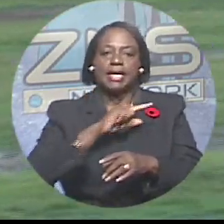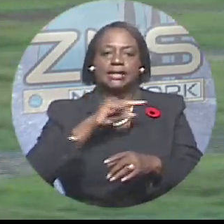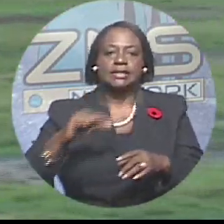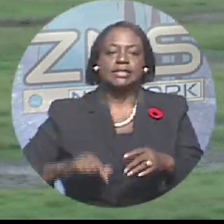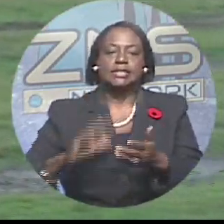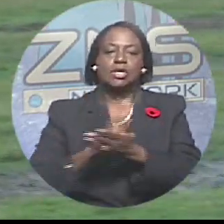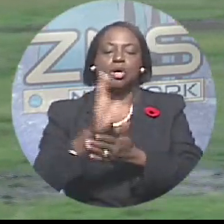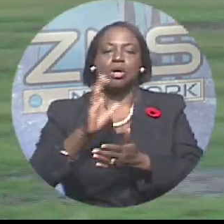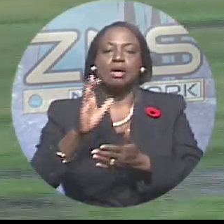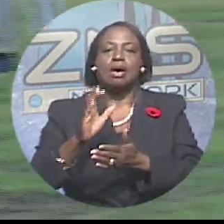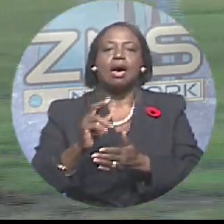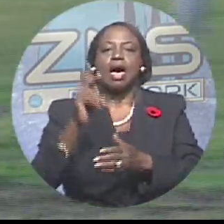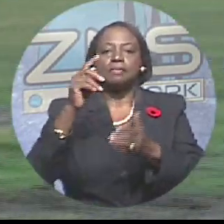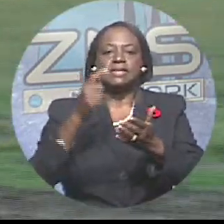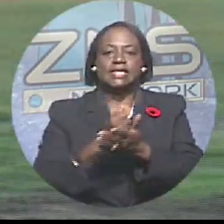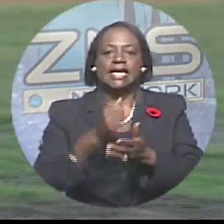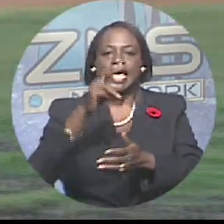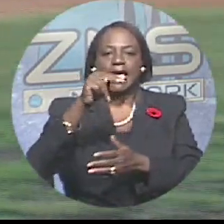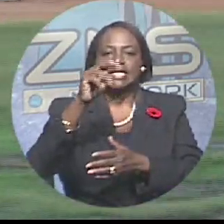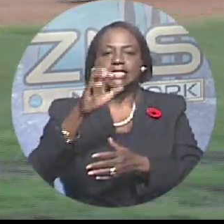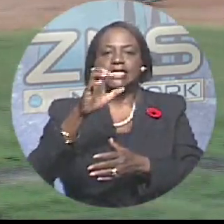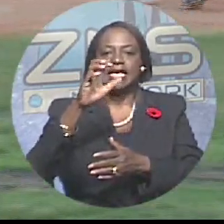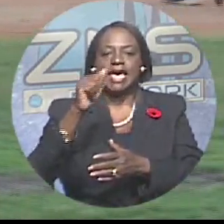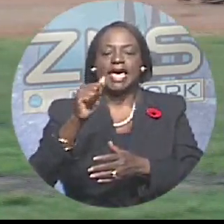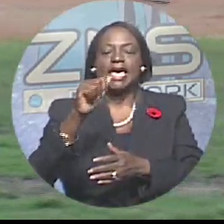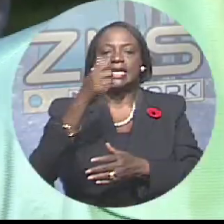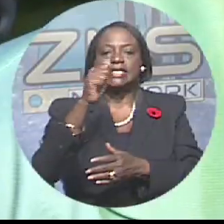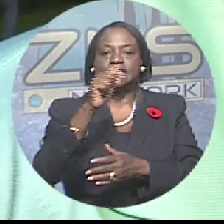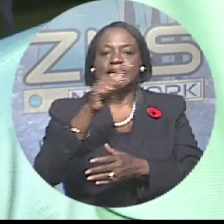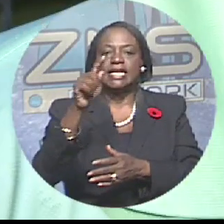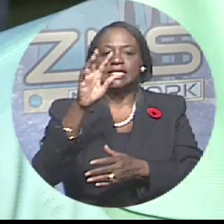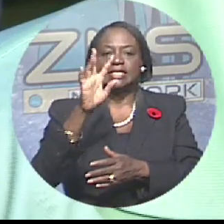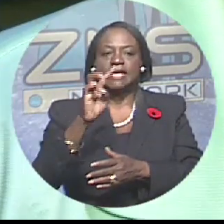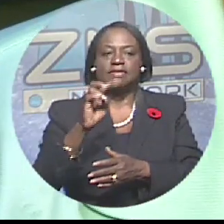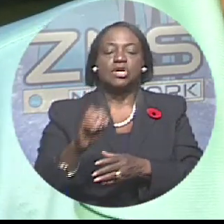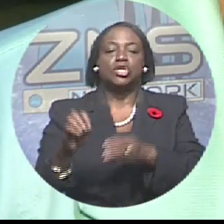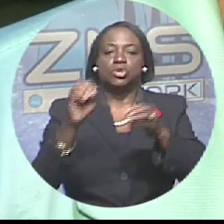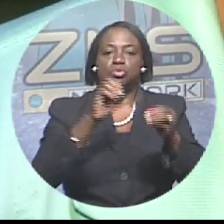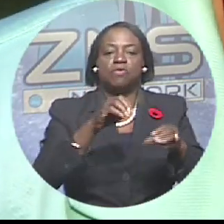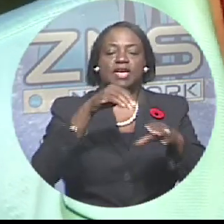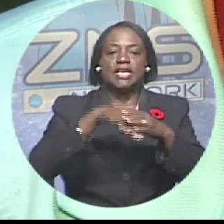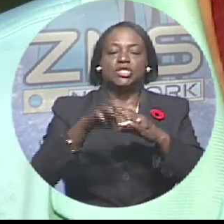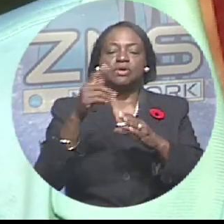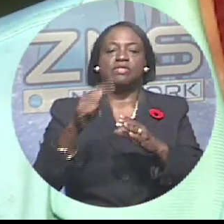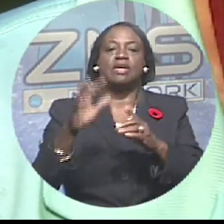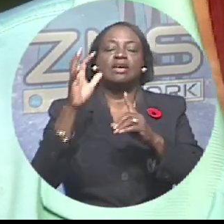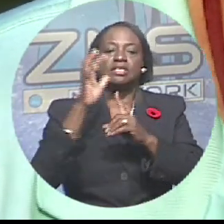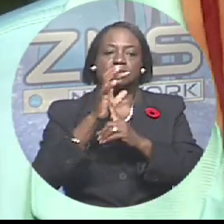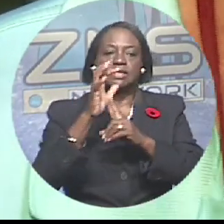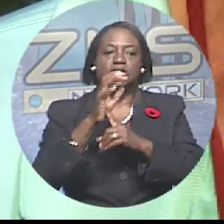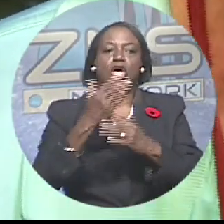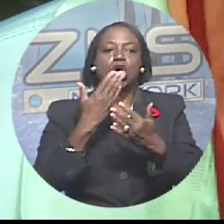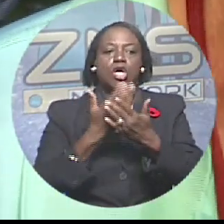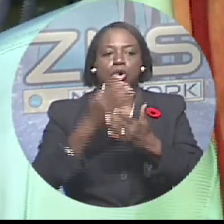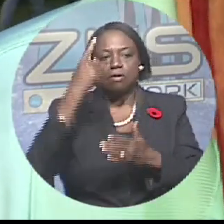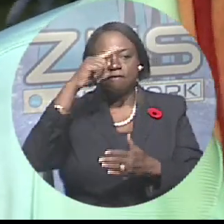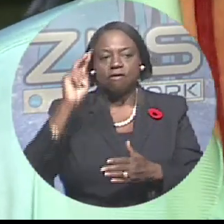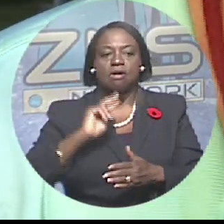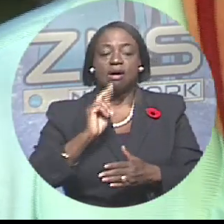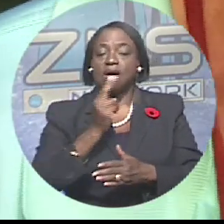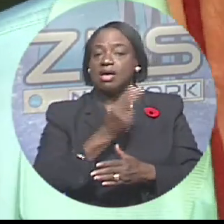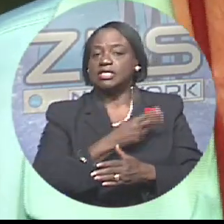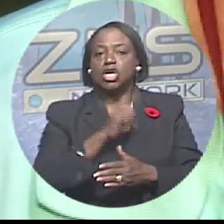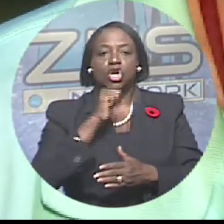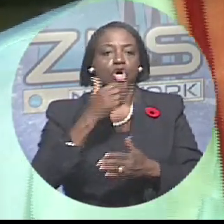upset NCAA 10-7 to move into the championship. First innings was good for us, not very good for their pitcher, but I was just saying to Becky just now, I